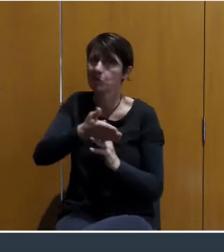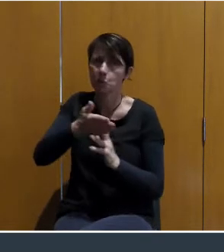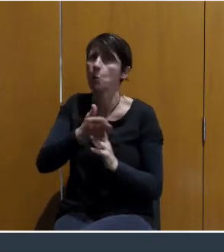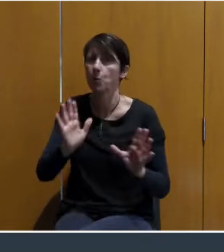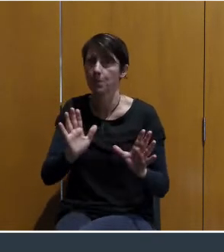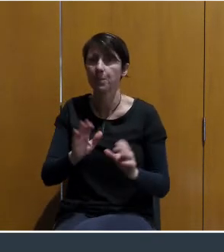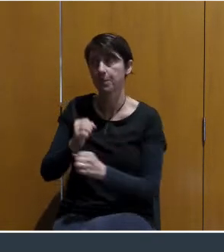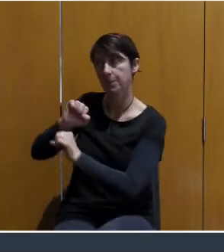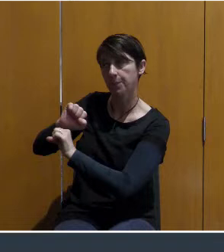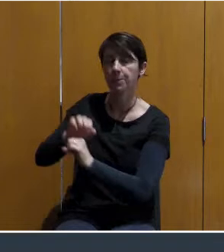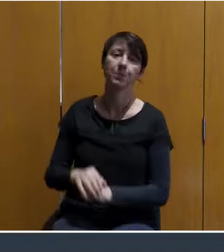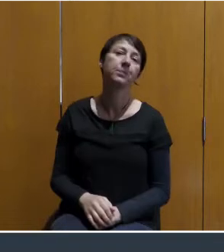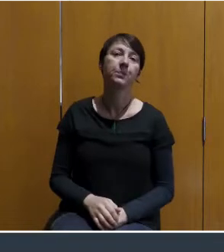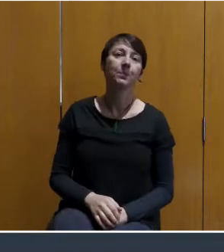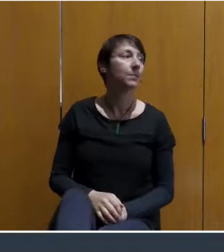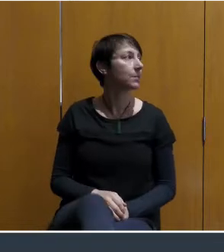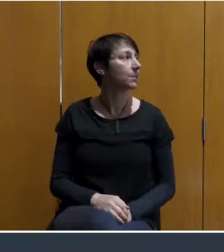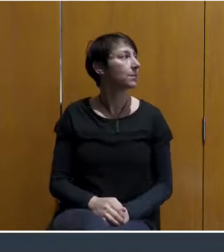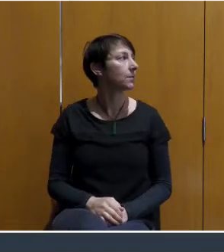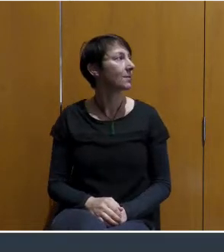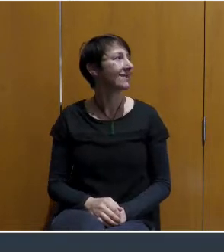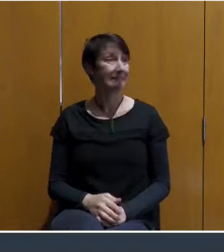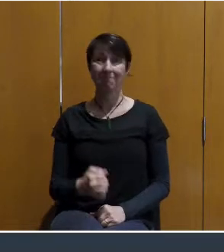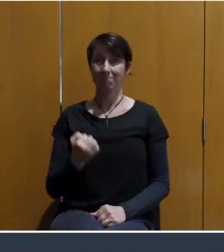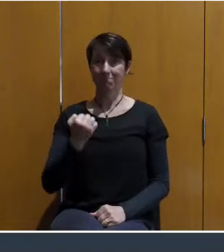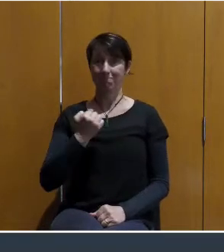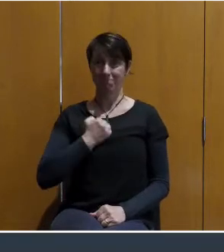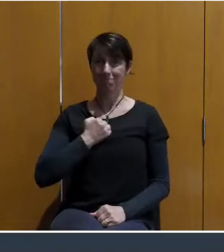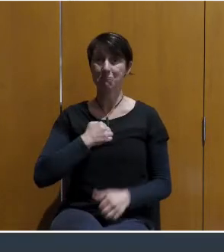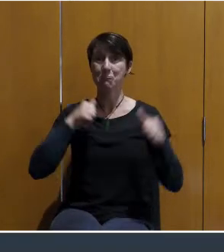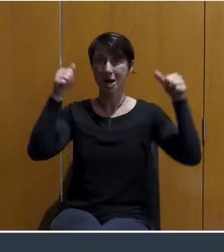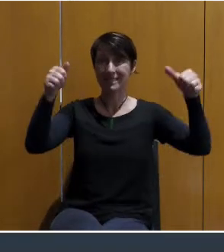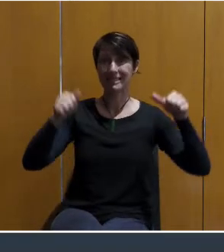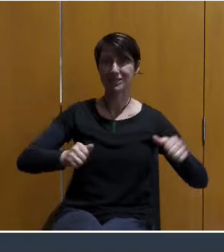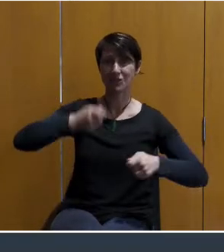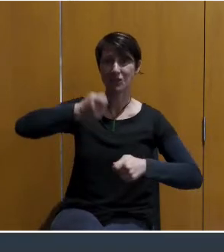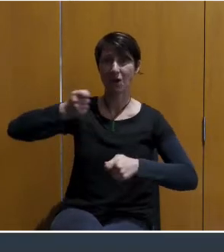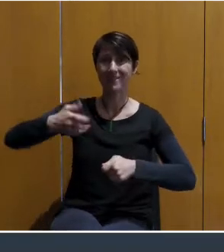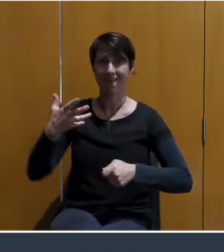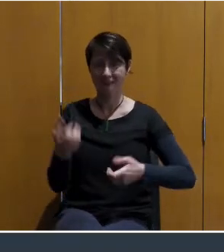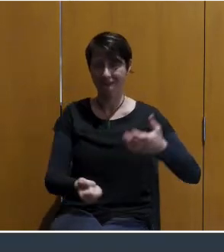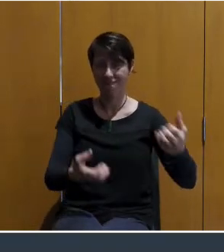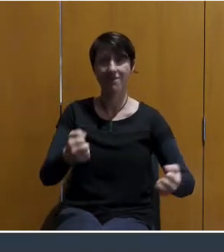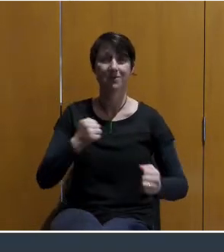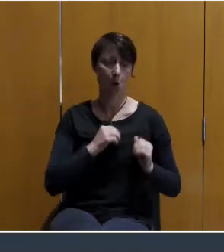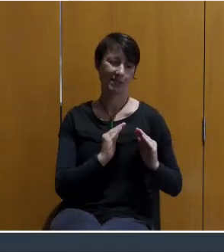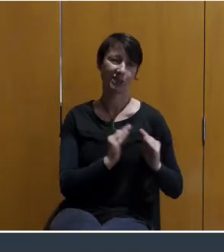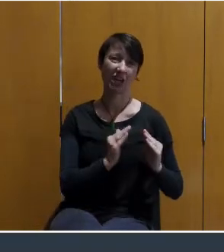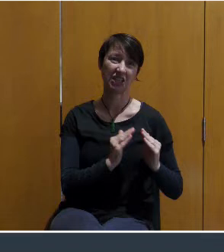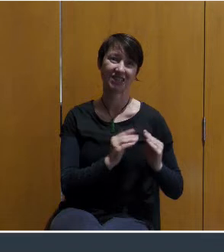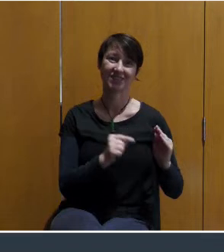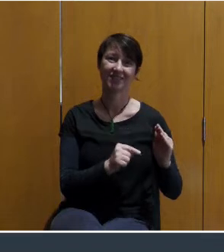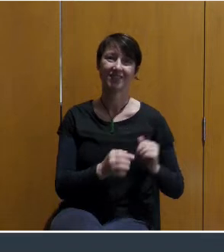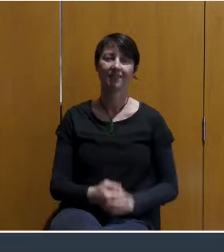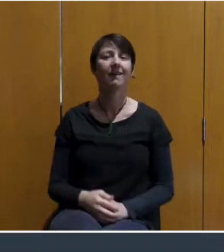This is my little nest of signs that I've got in my shed. I'm a